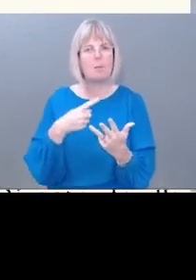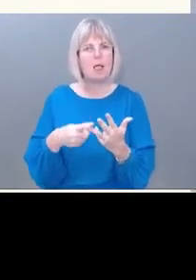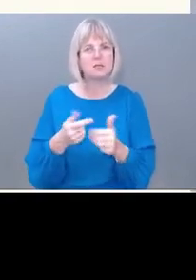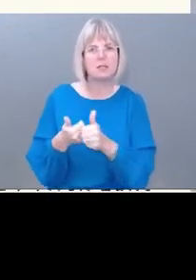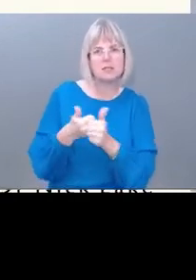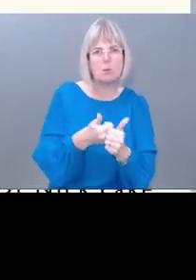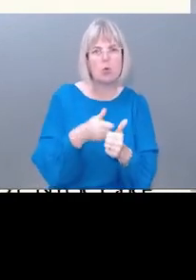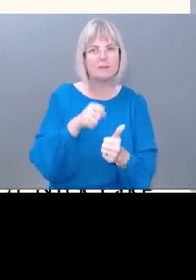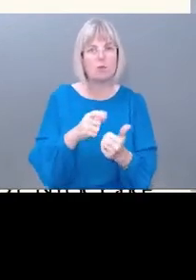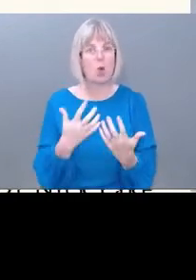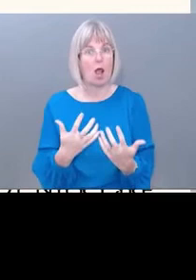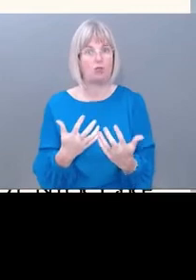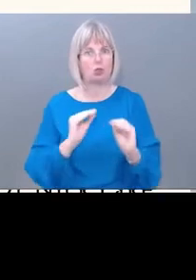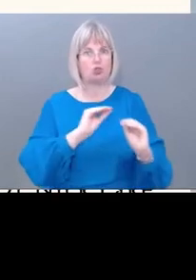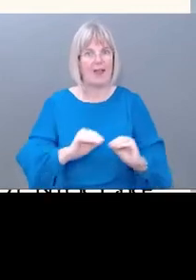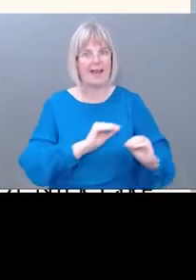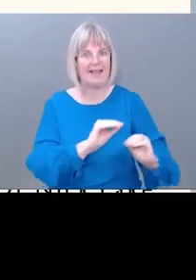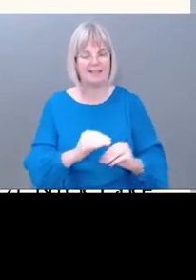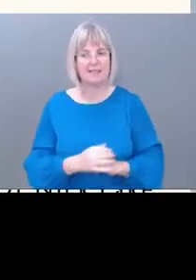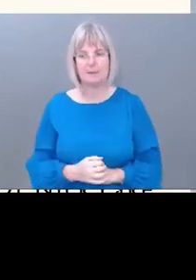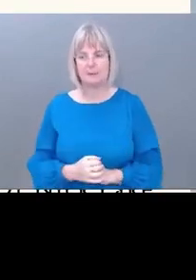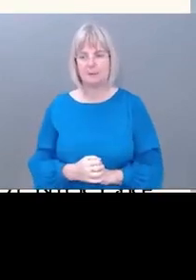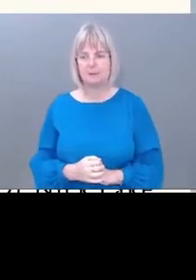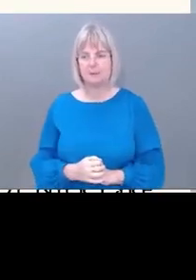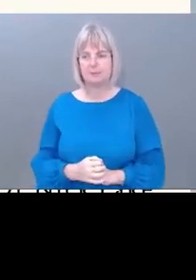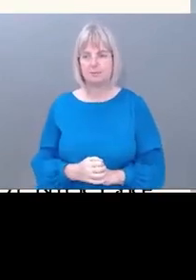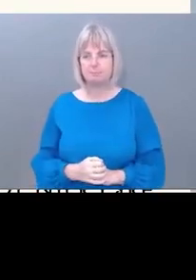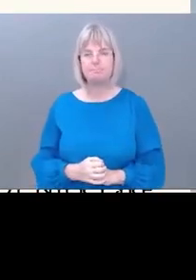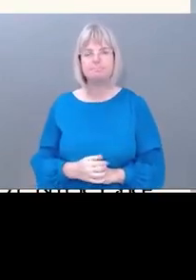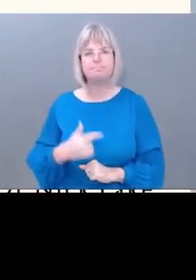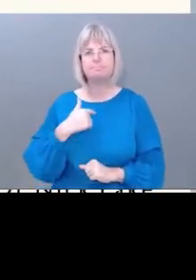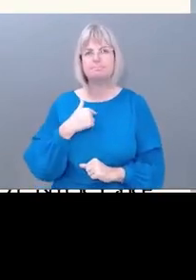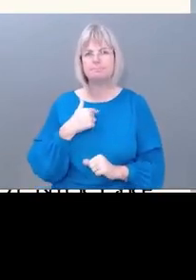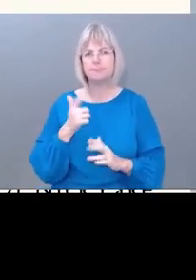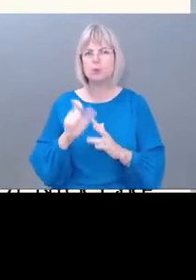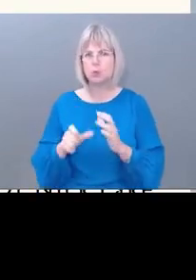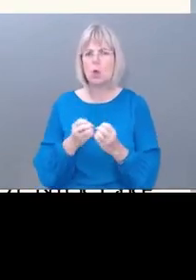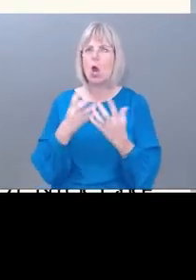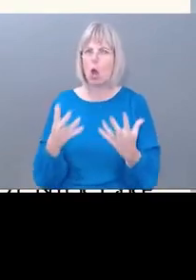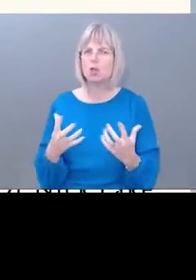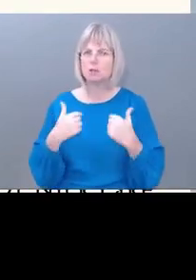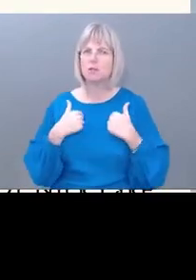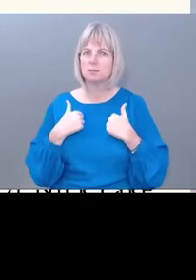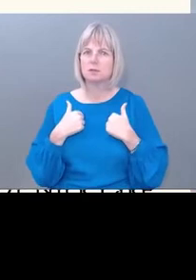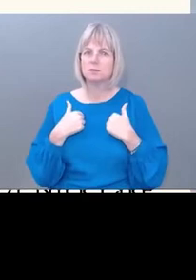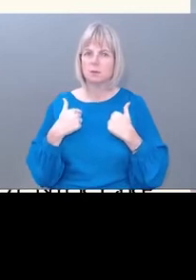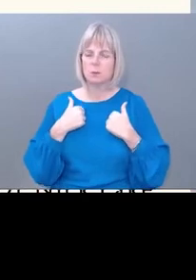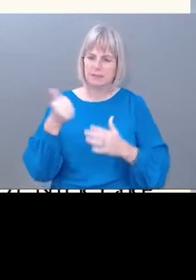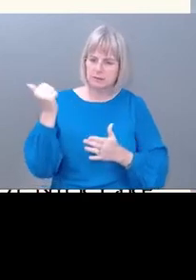doing quite a lot. We started this programme by really wanting to make sure that we had the right